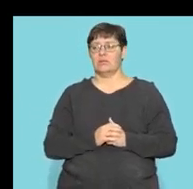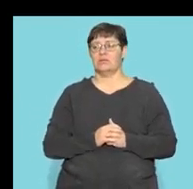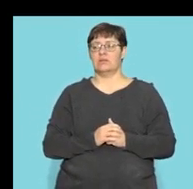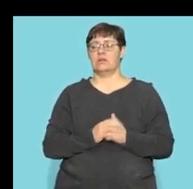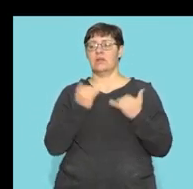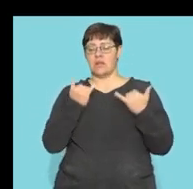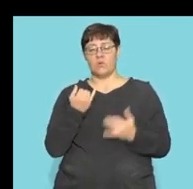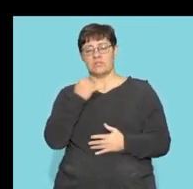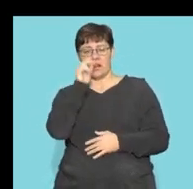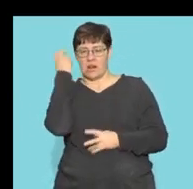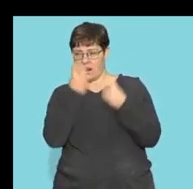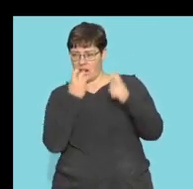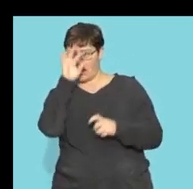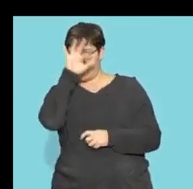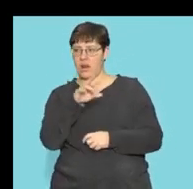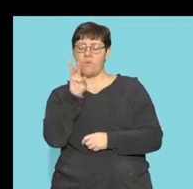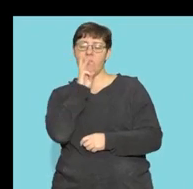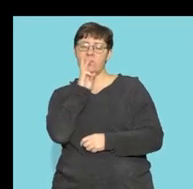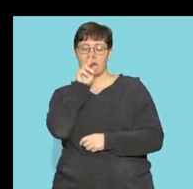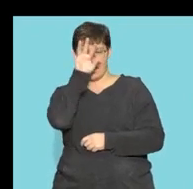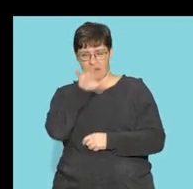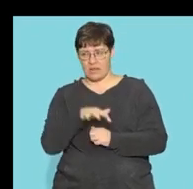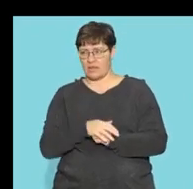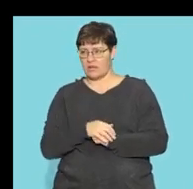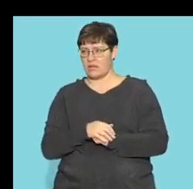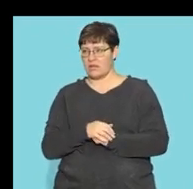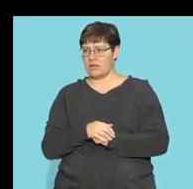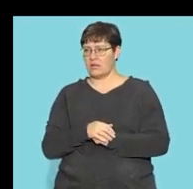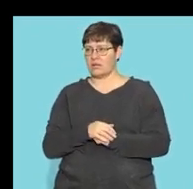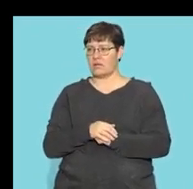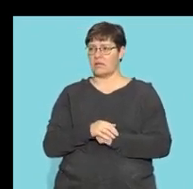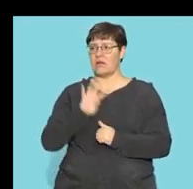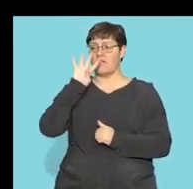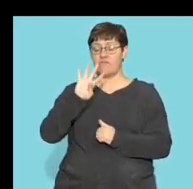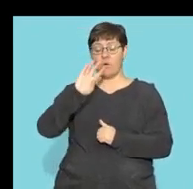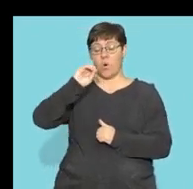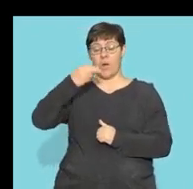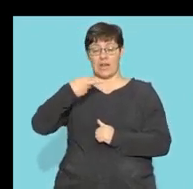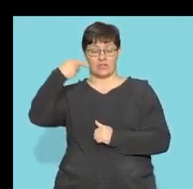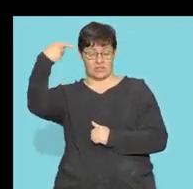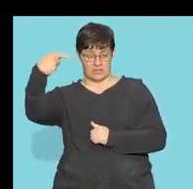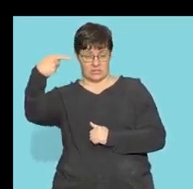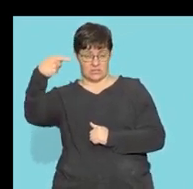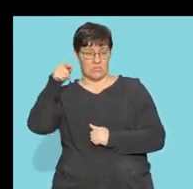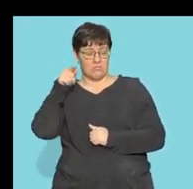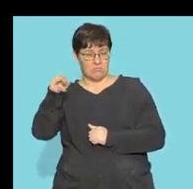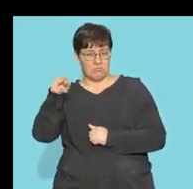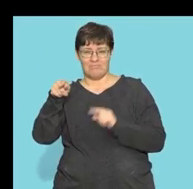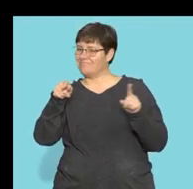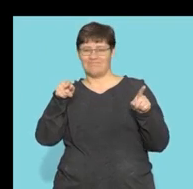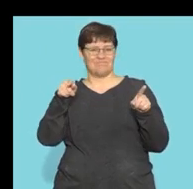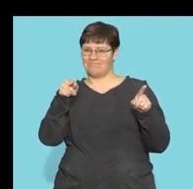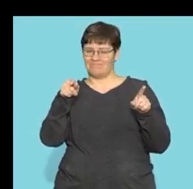now still on the look for water. Notice this is a hydroxide ion. It started with water and oxygen. We're not looking at